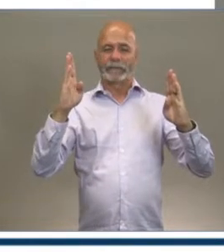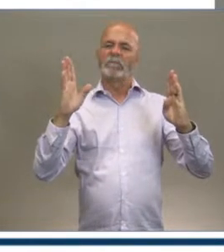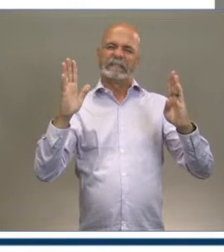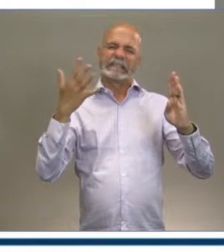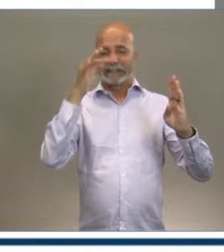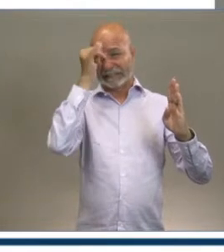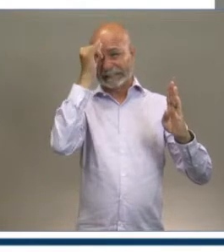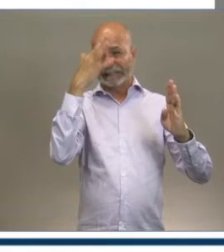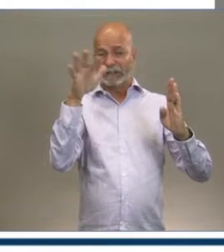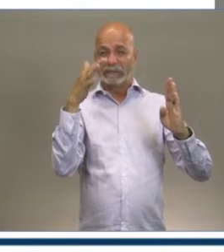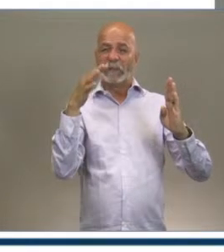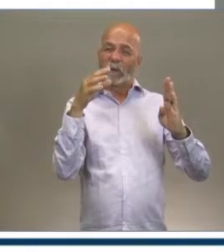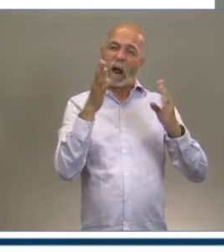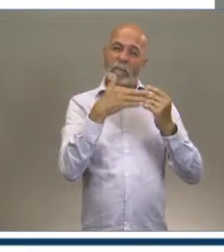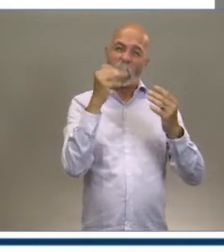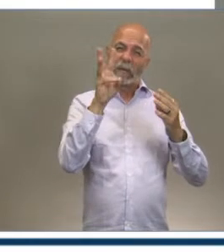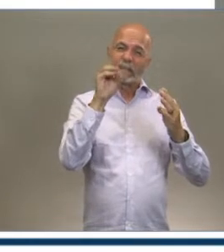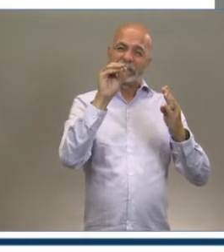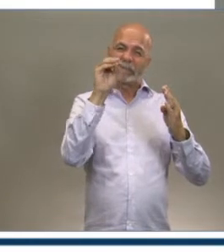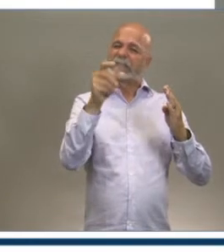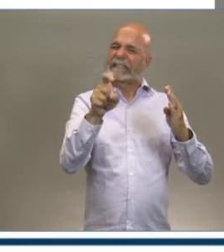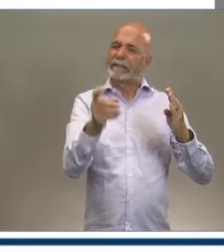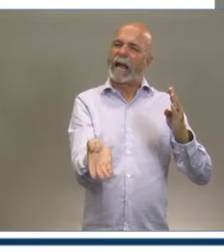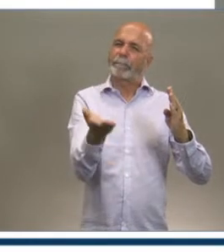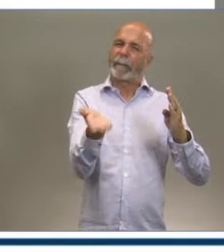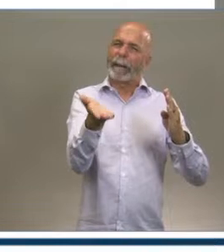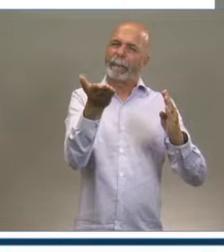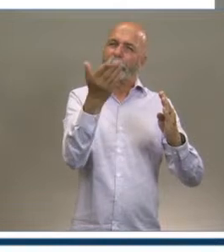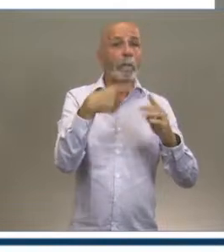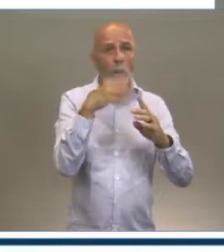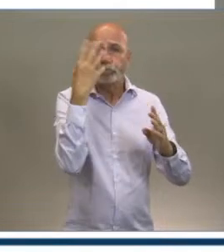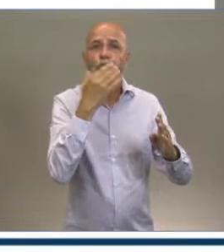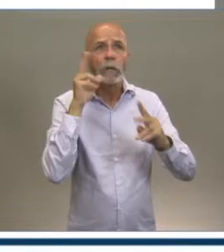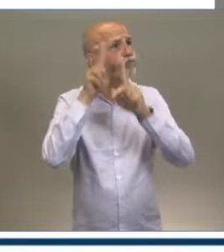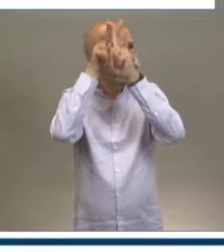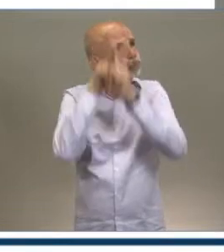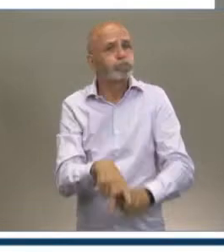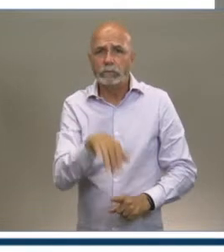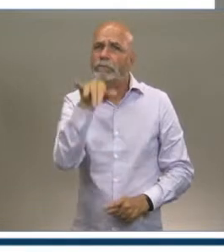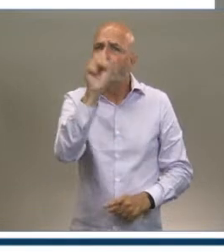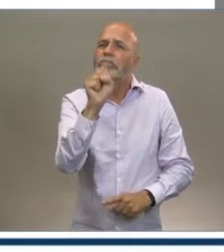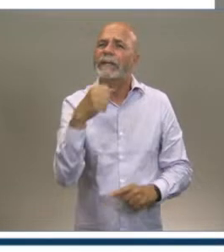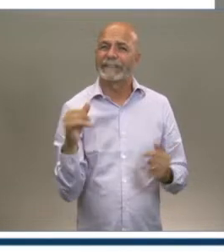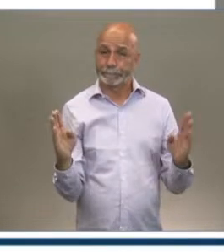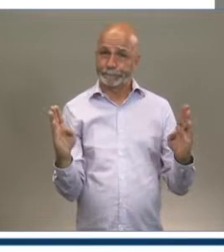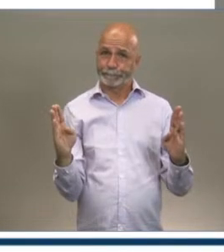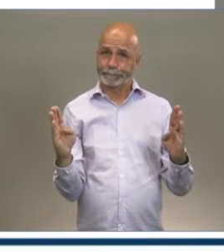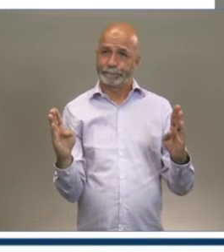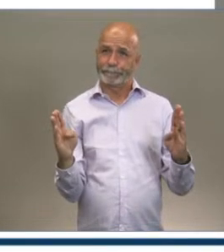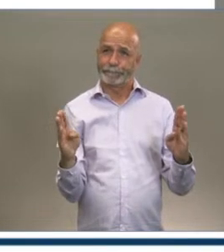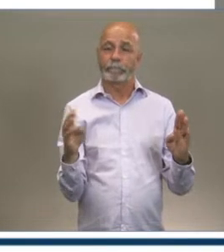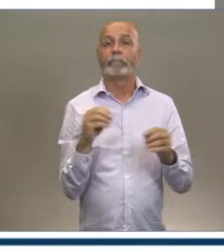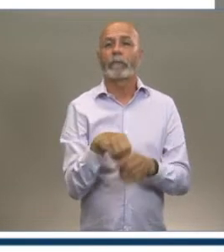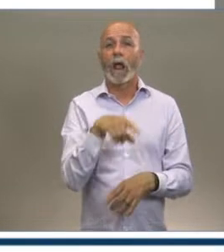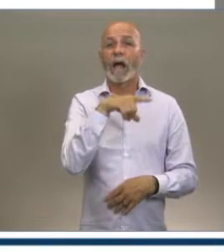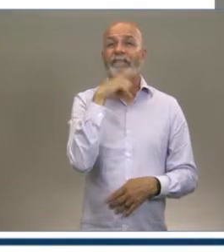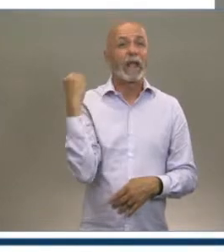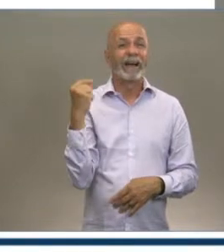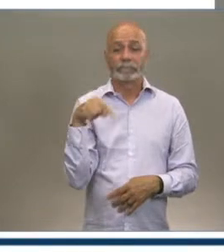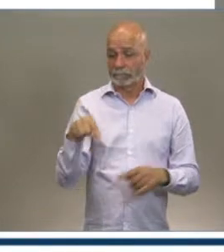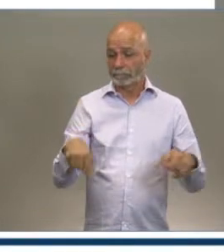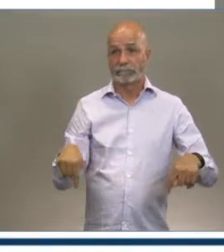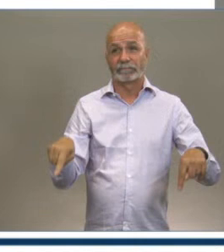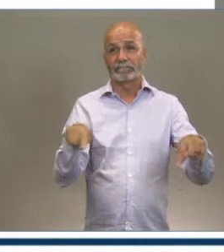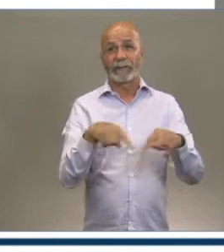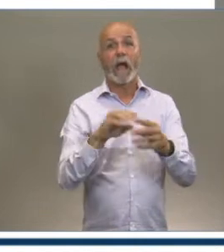more work to do, but they're still doing well. They're still booking appointments. We know that in the Halifax area, there's very good uptake in all age groups.